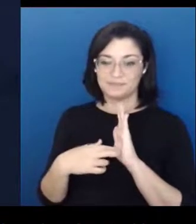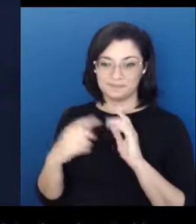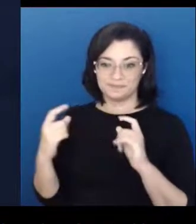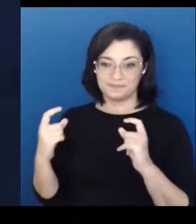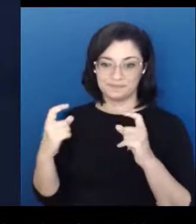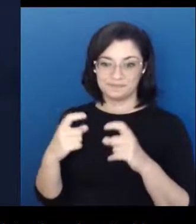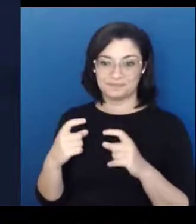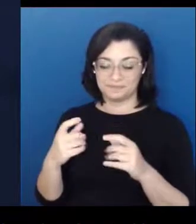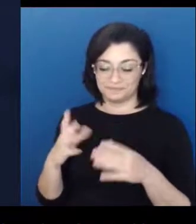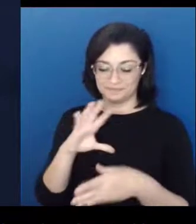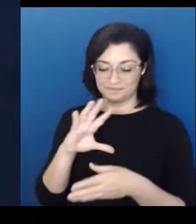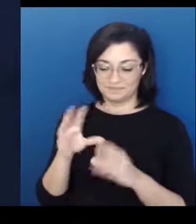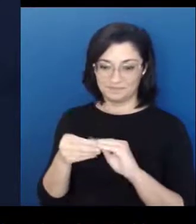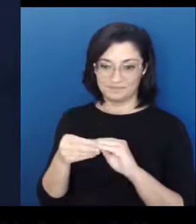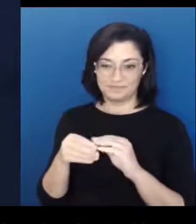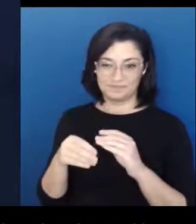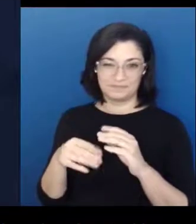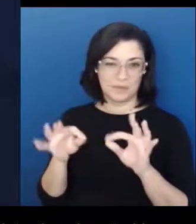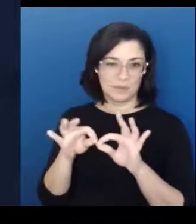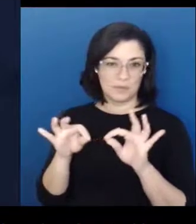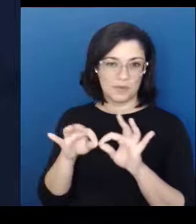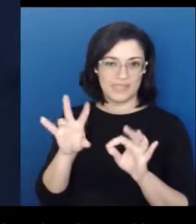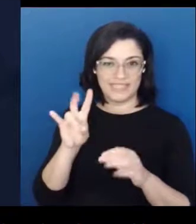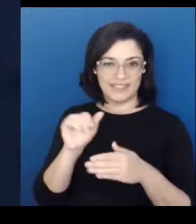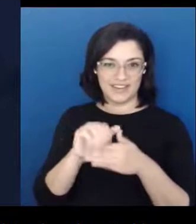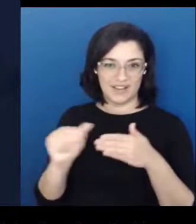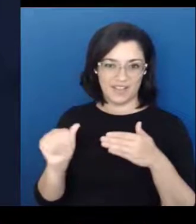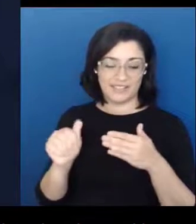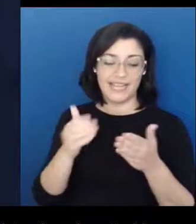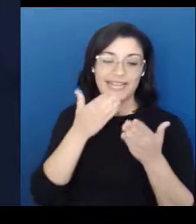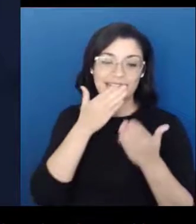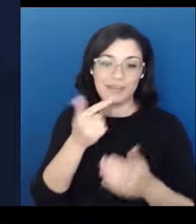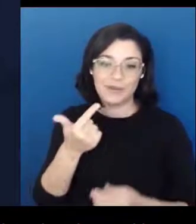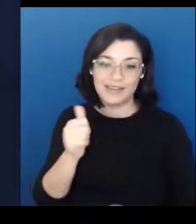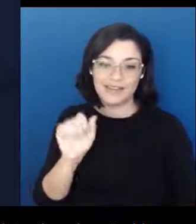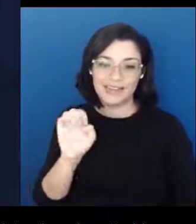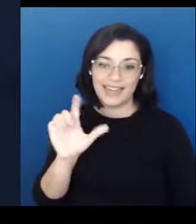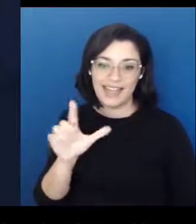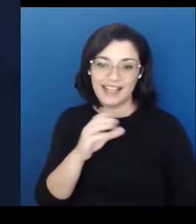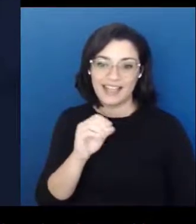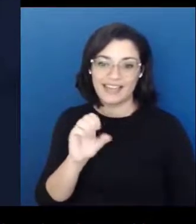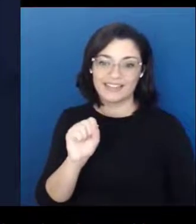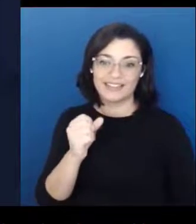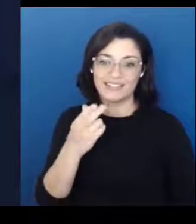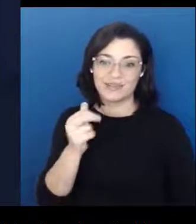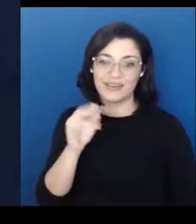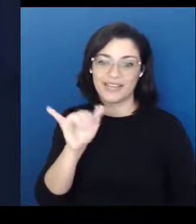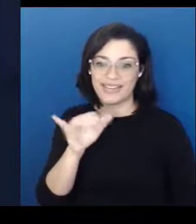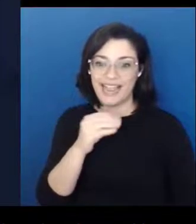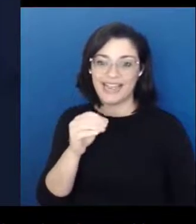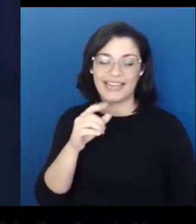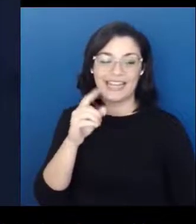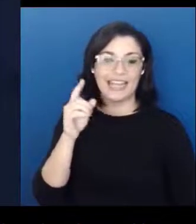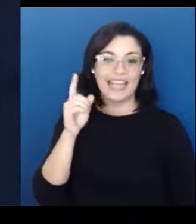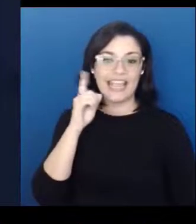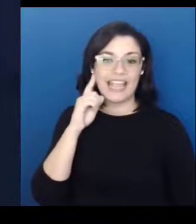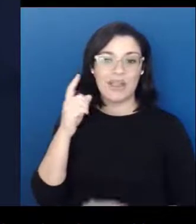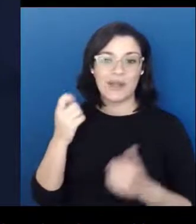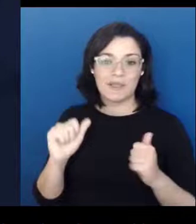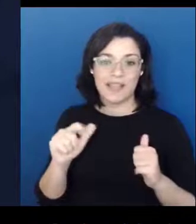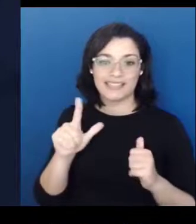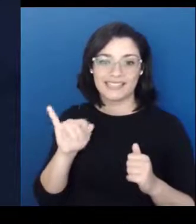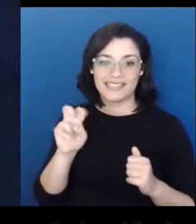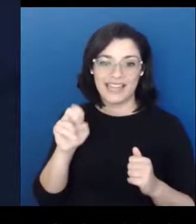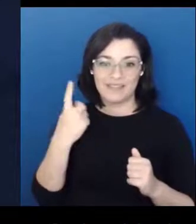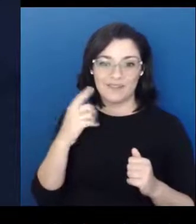you, Gail, and thank you, Hearing Loss Live, for your donations. We are greatly appreciative. And the last prize we will